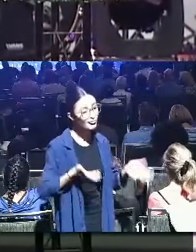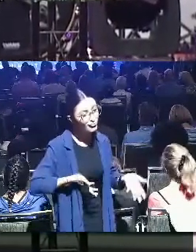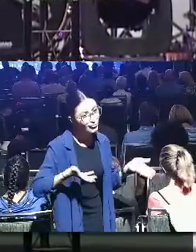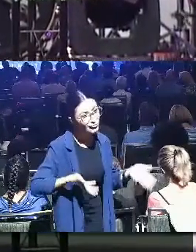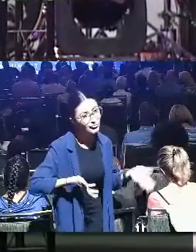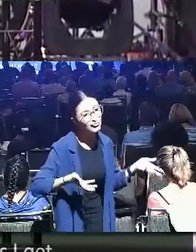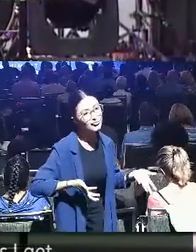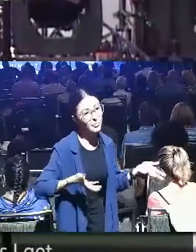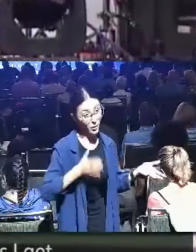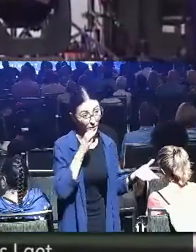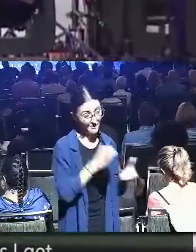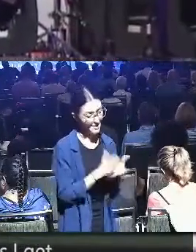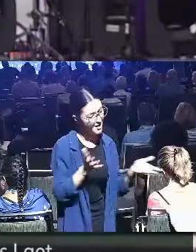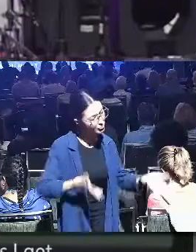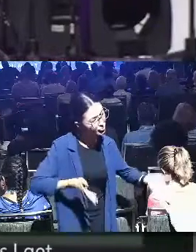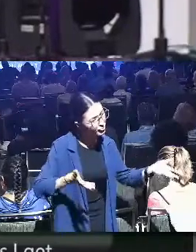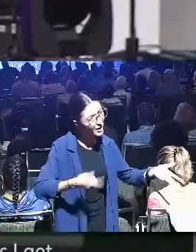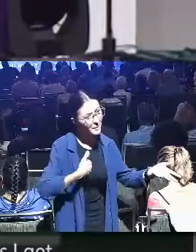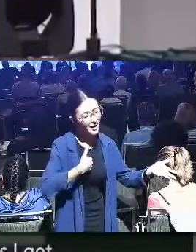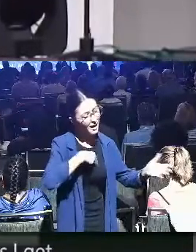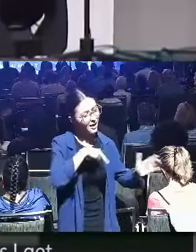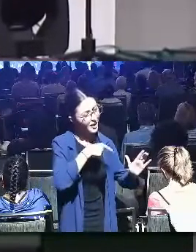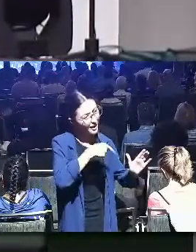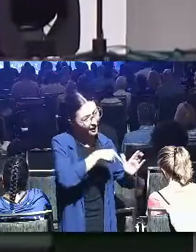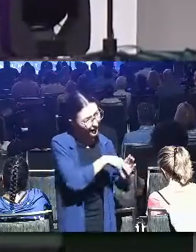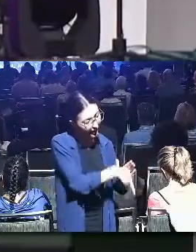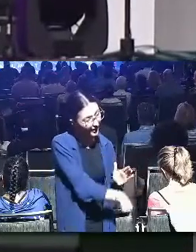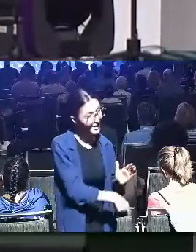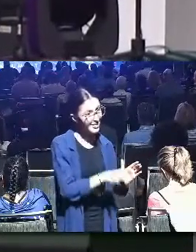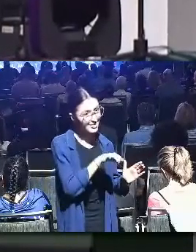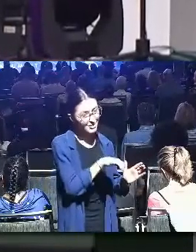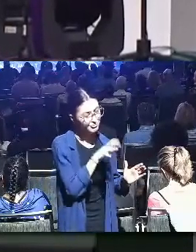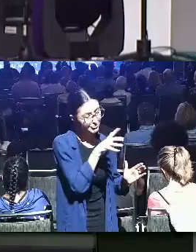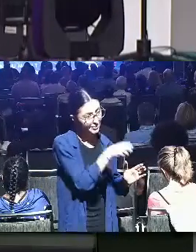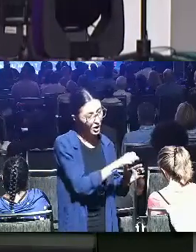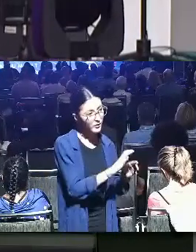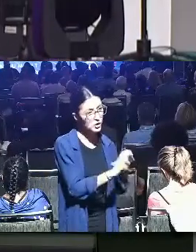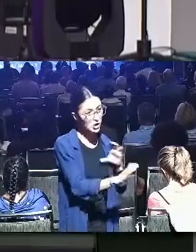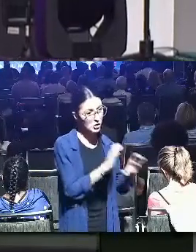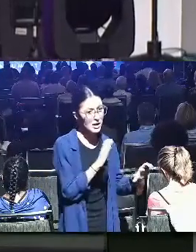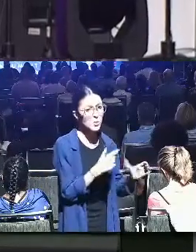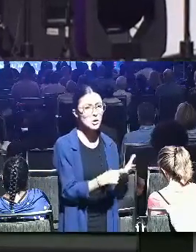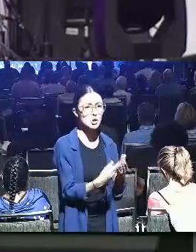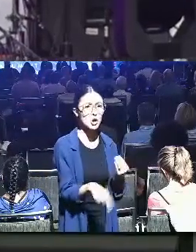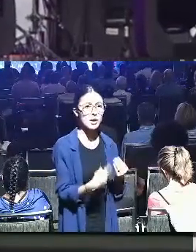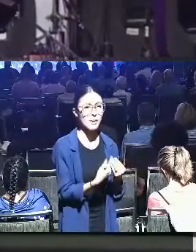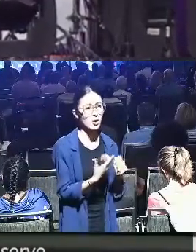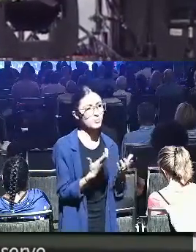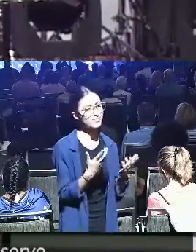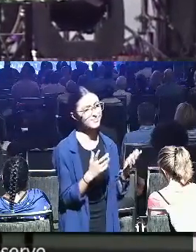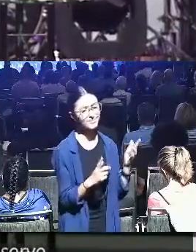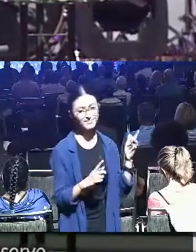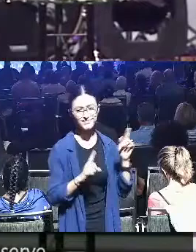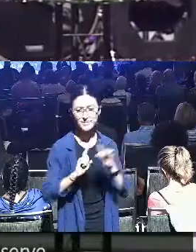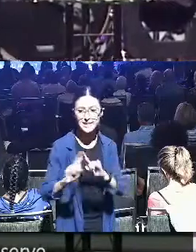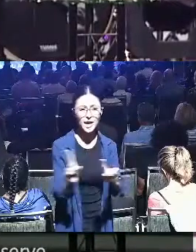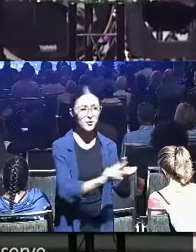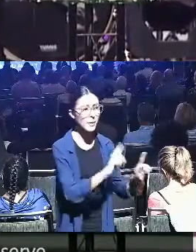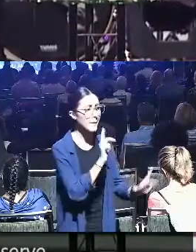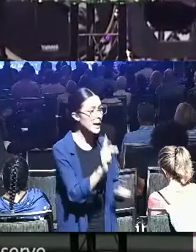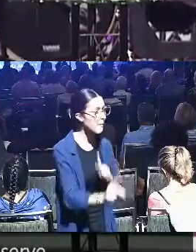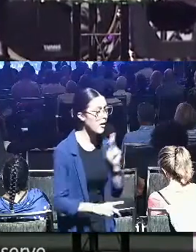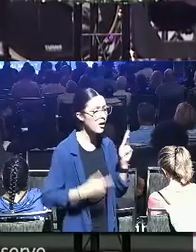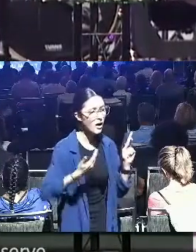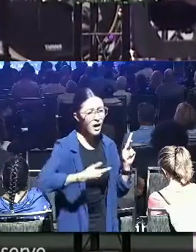conversation. Like, she'll be like, can you believe so-and-so became a Christian and all that they're doing to serve God? And then she starts naming grandchildren we don't have